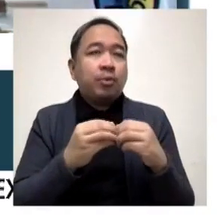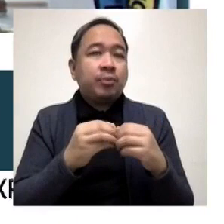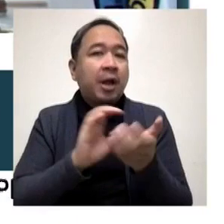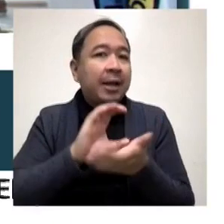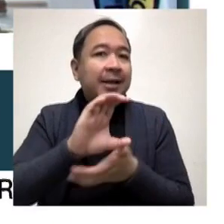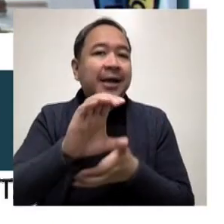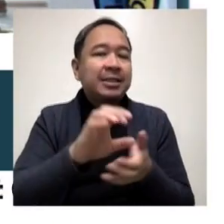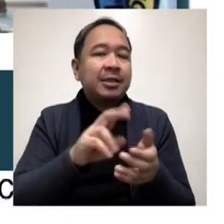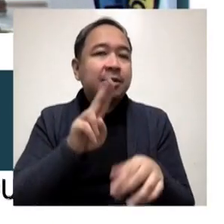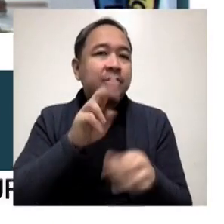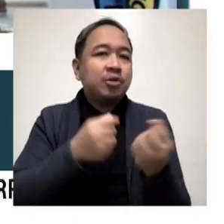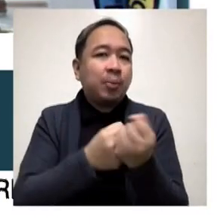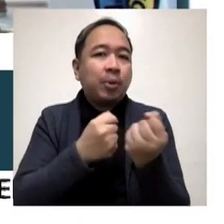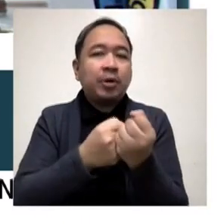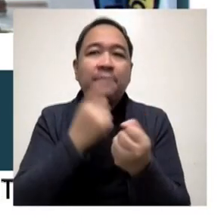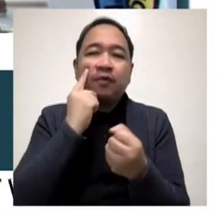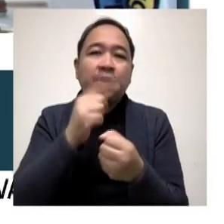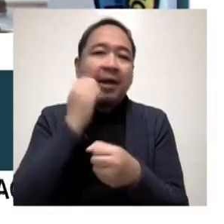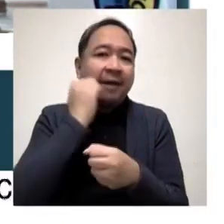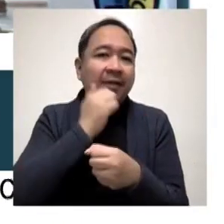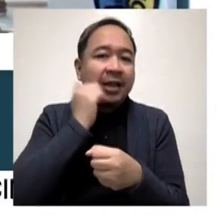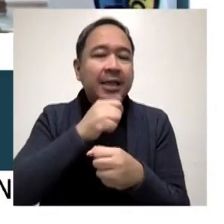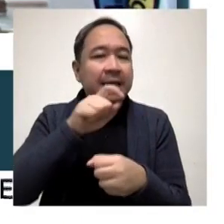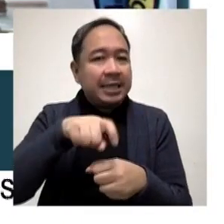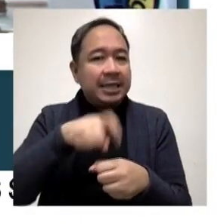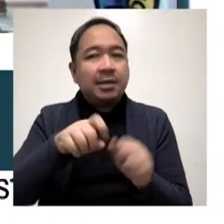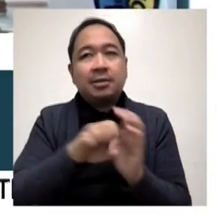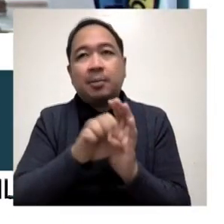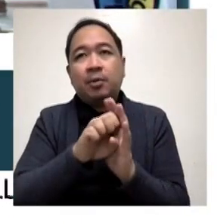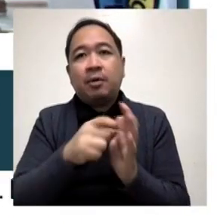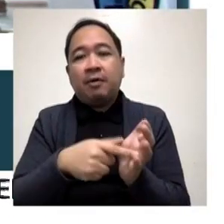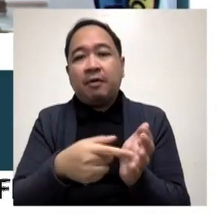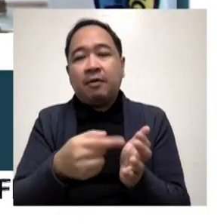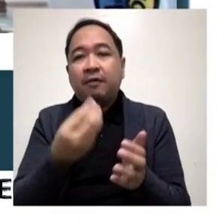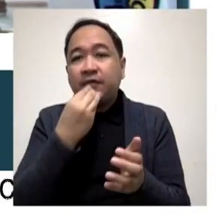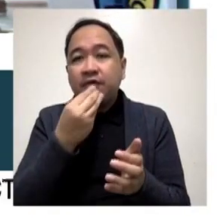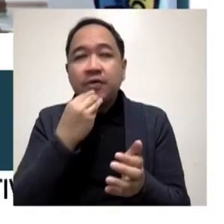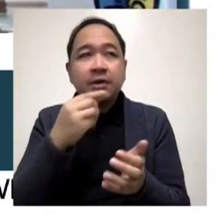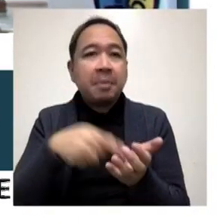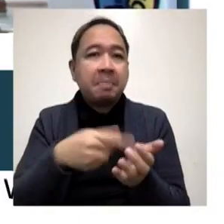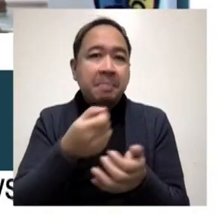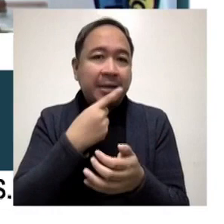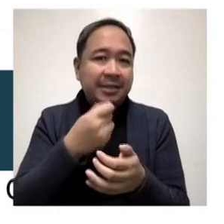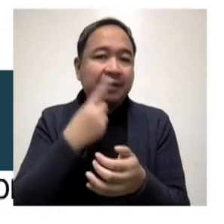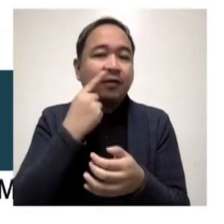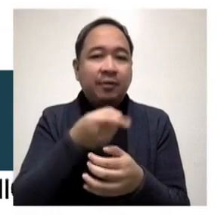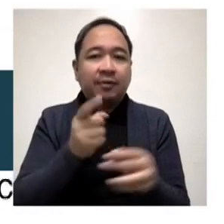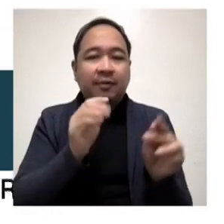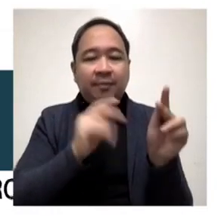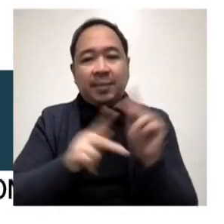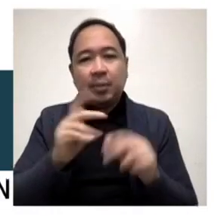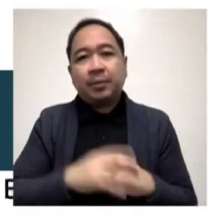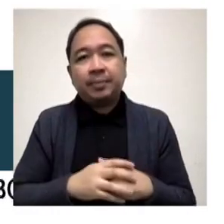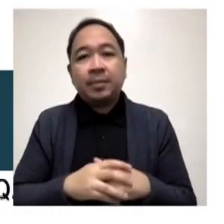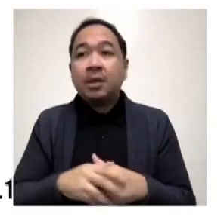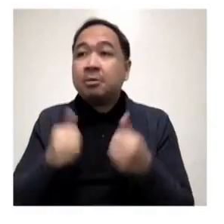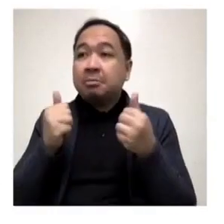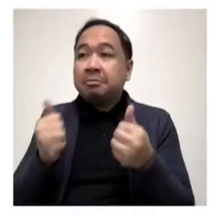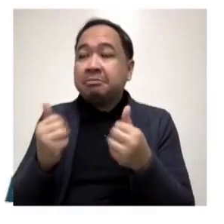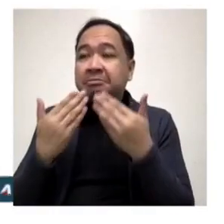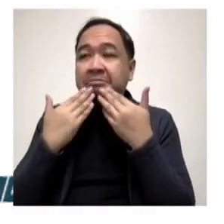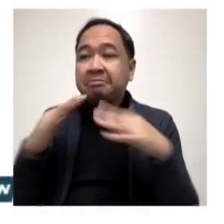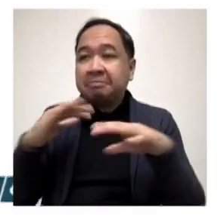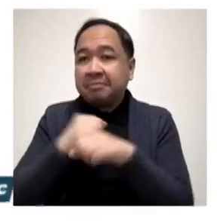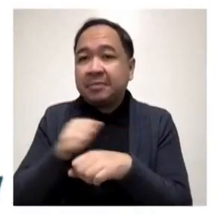things such as food and medicines for our people. All right, we're going to have to leave it at that. San Juan City Mayor Francis Zamora there, the new